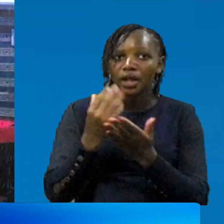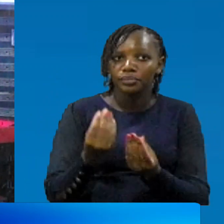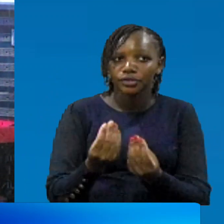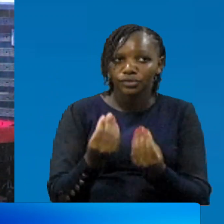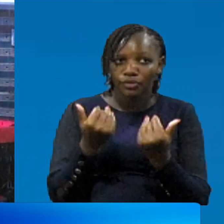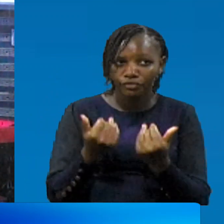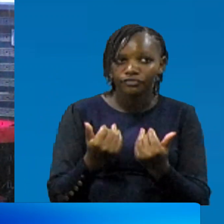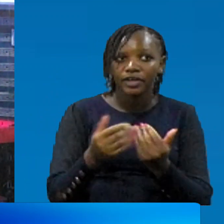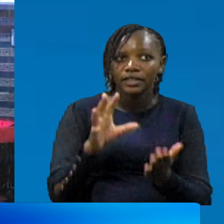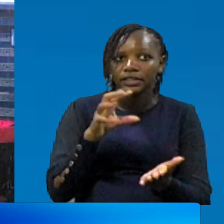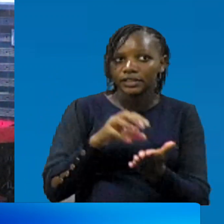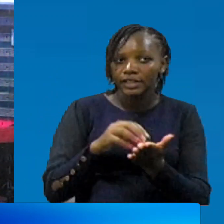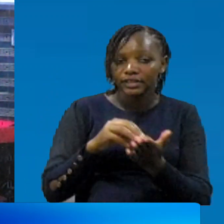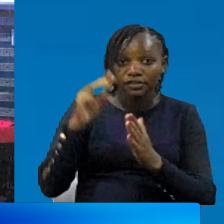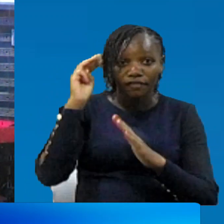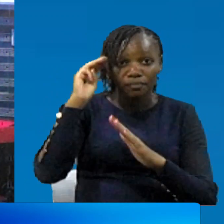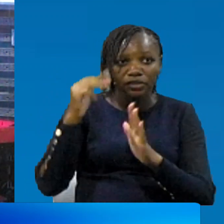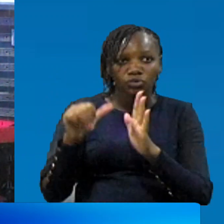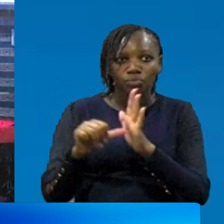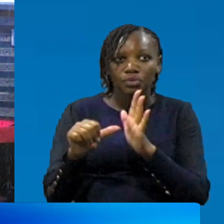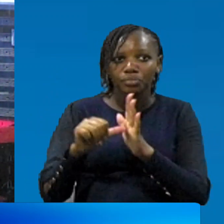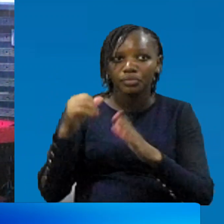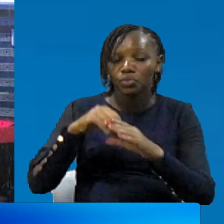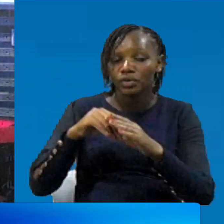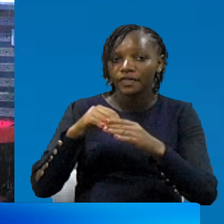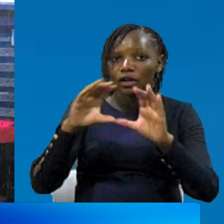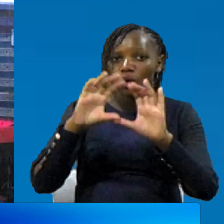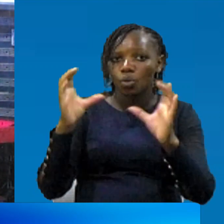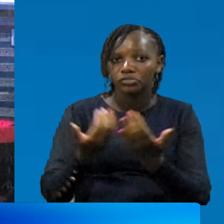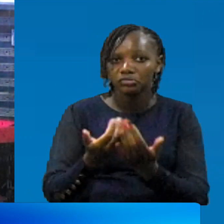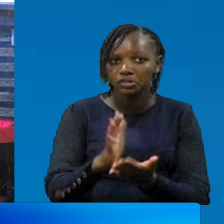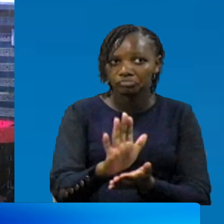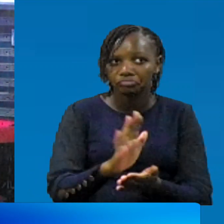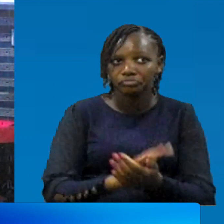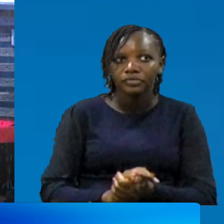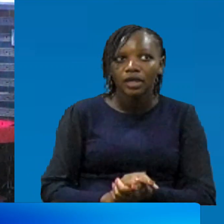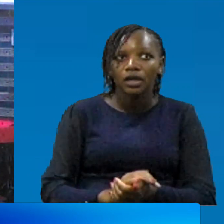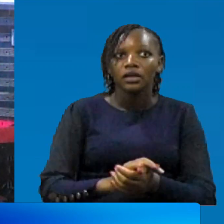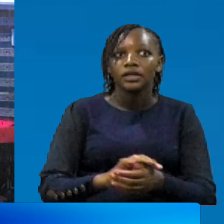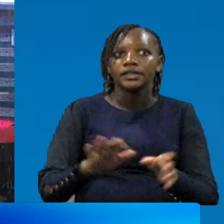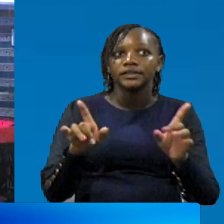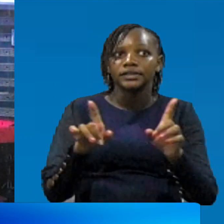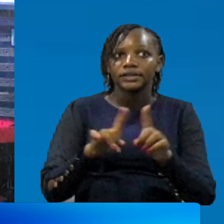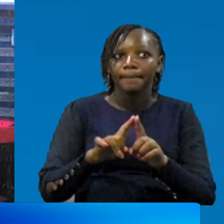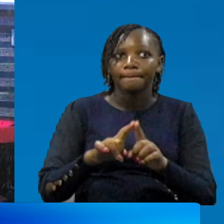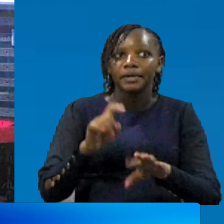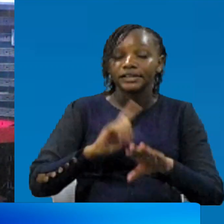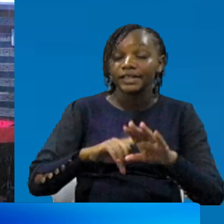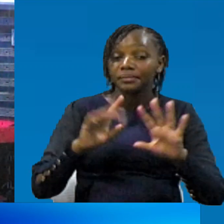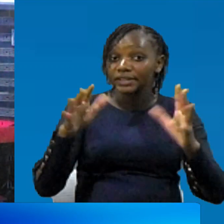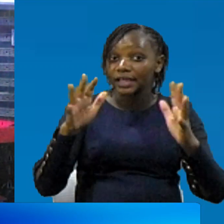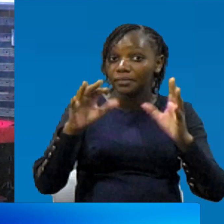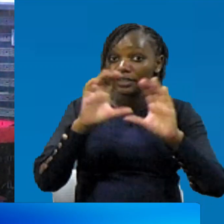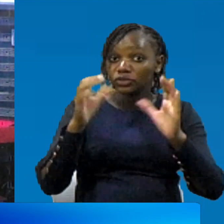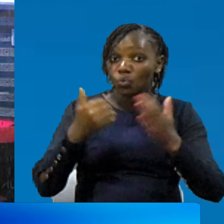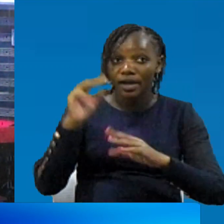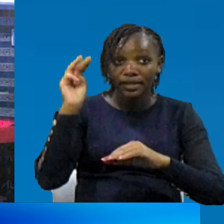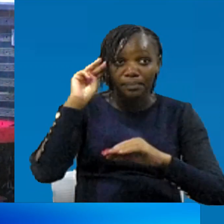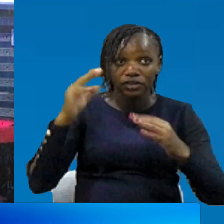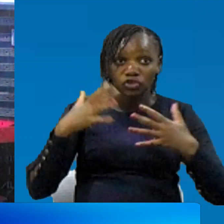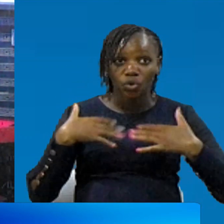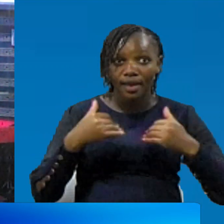addressing increasing cases of mental illness in the community. While marking World Mental Health Day